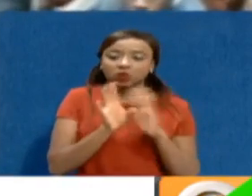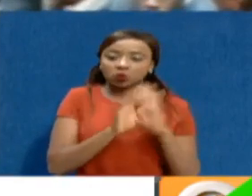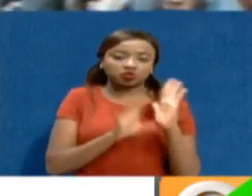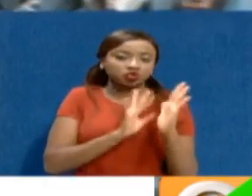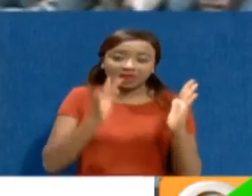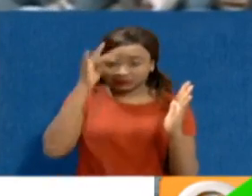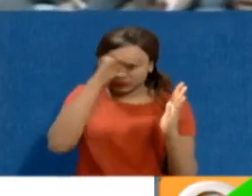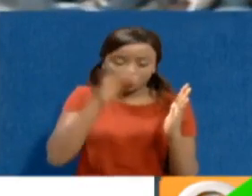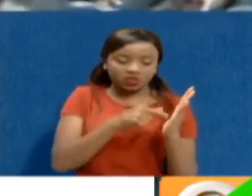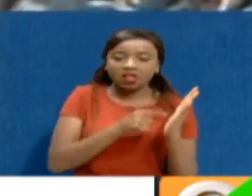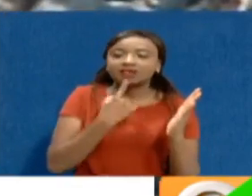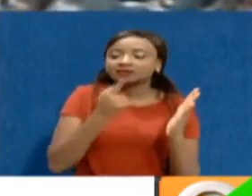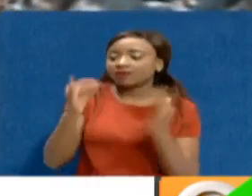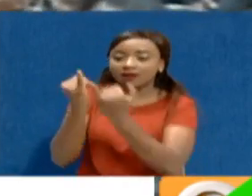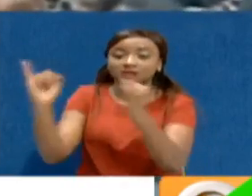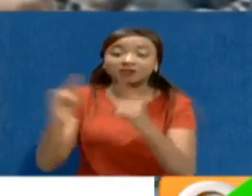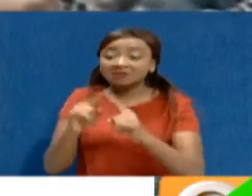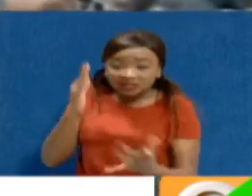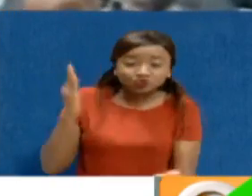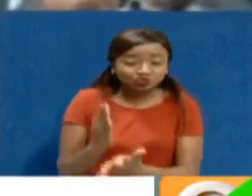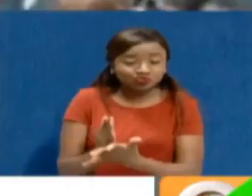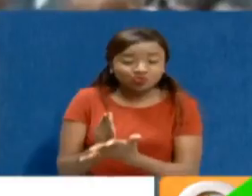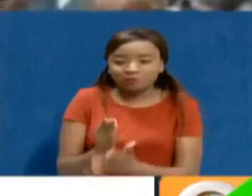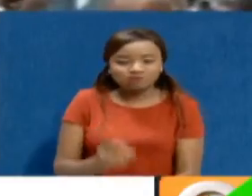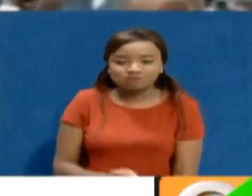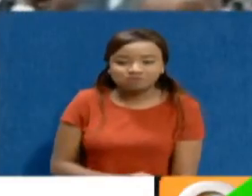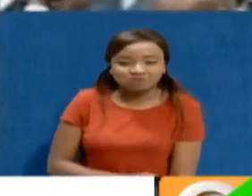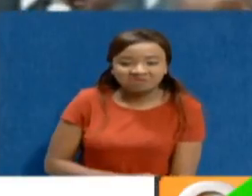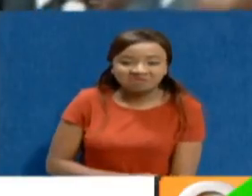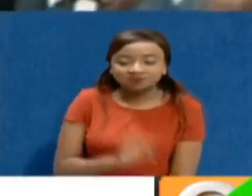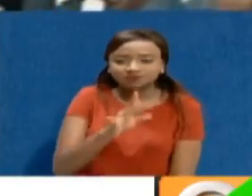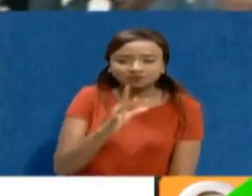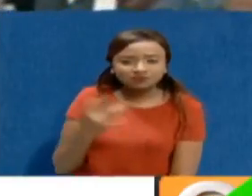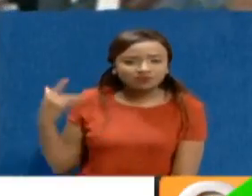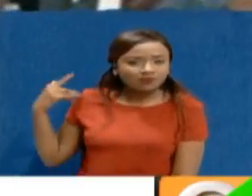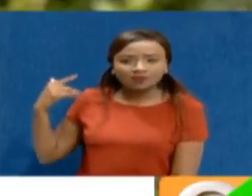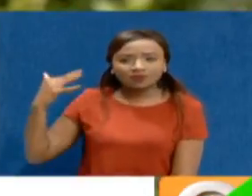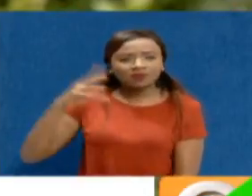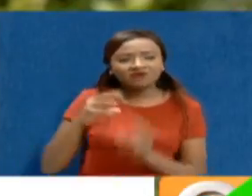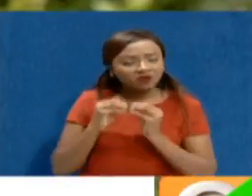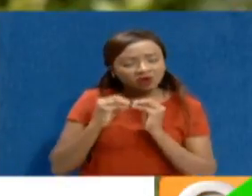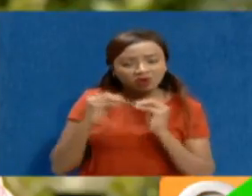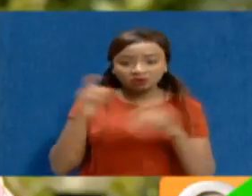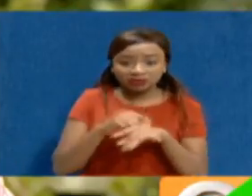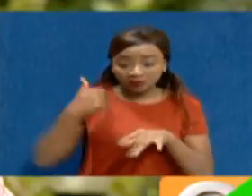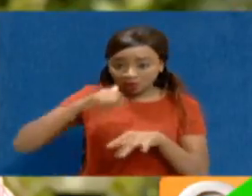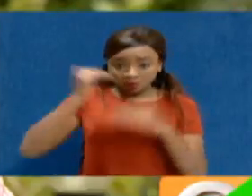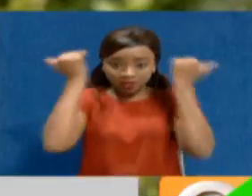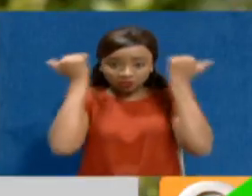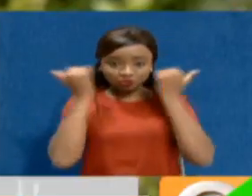deliver whatever ruling the executive so wished. For a long time, we were the judicial department. We were